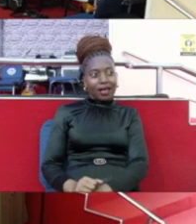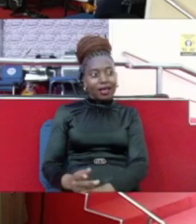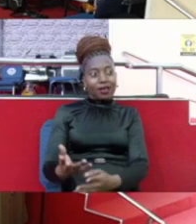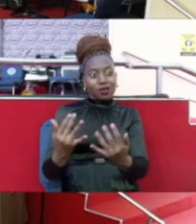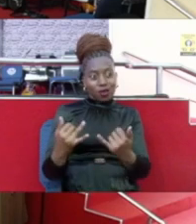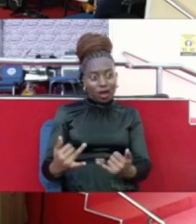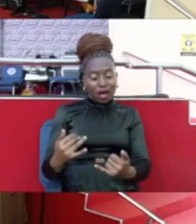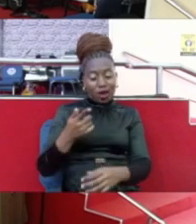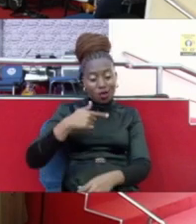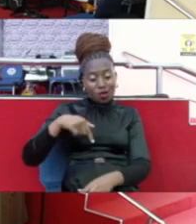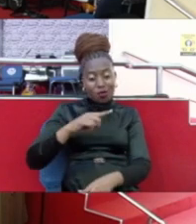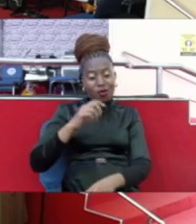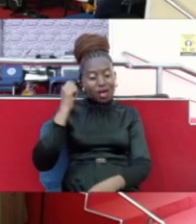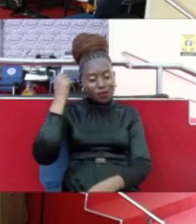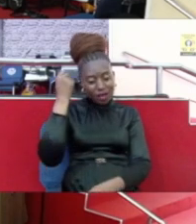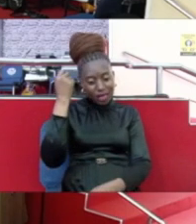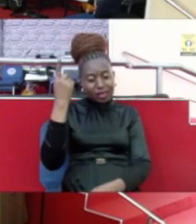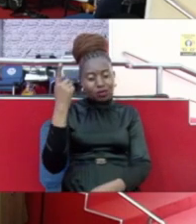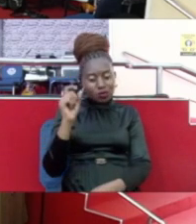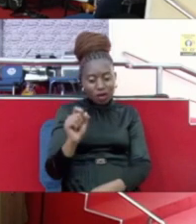reaping works,